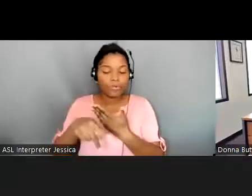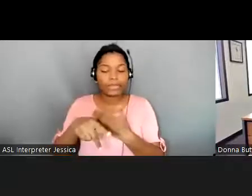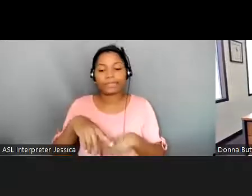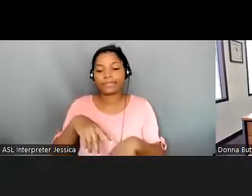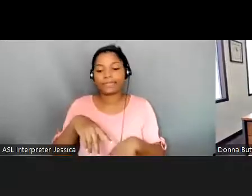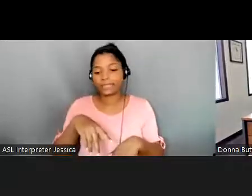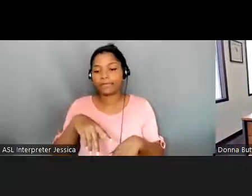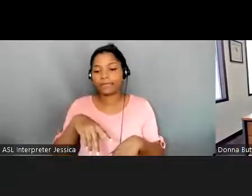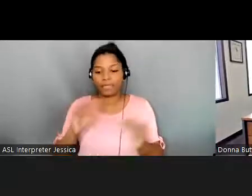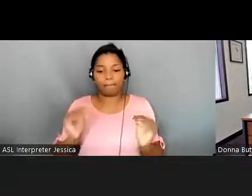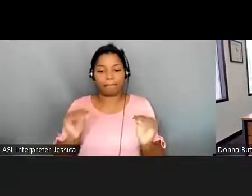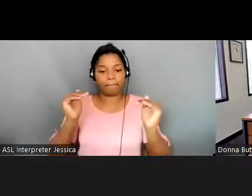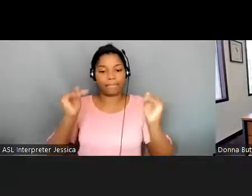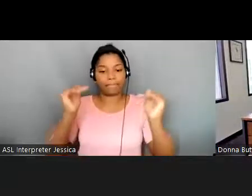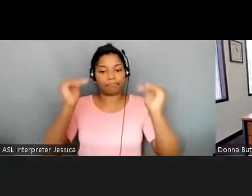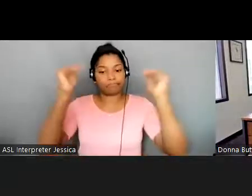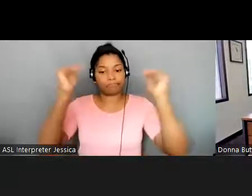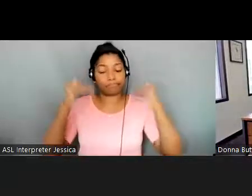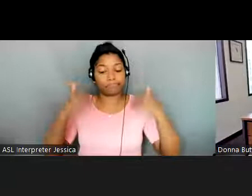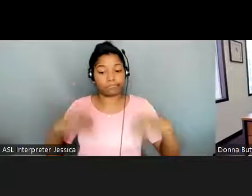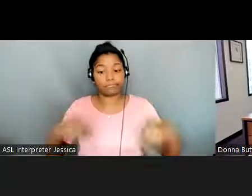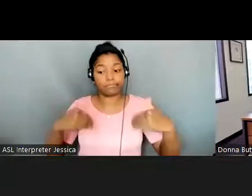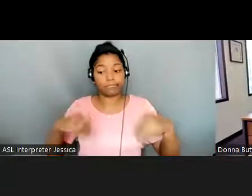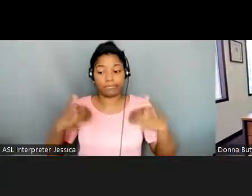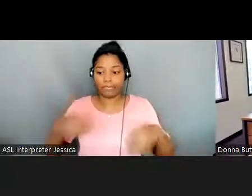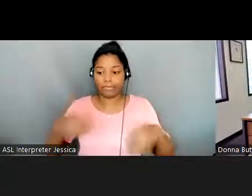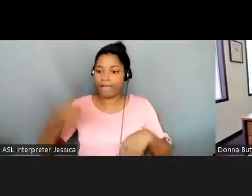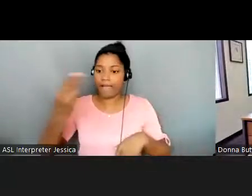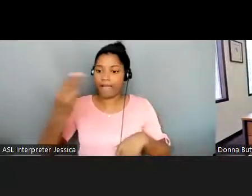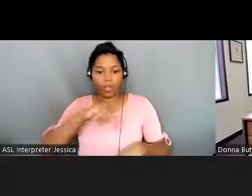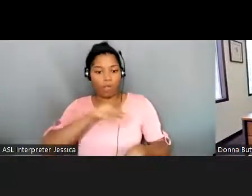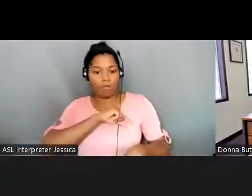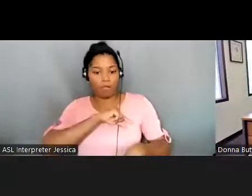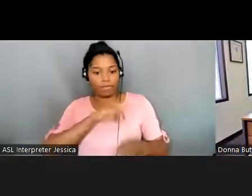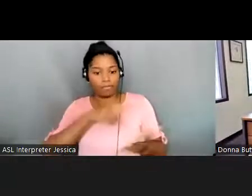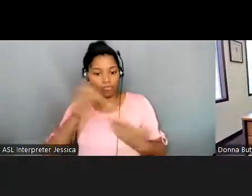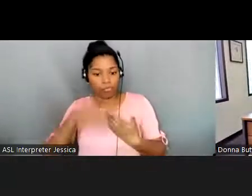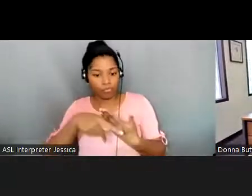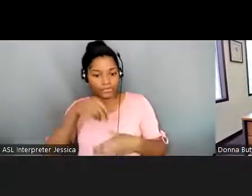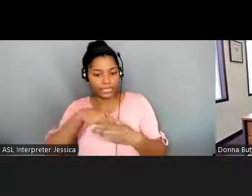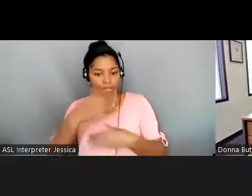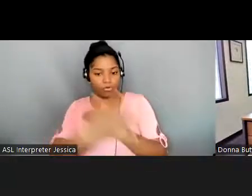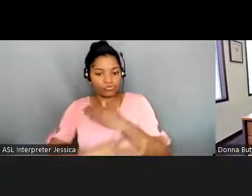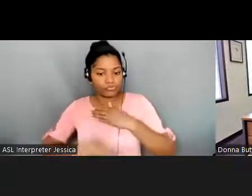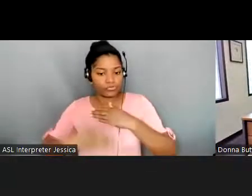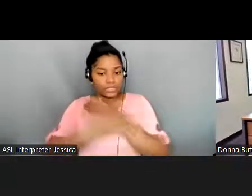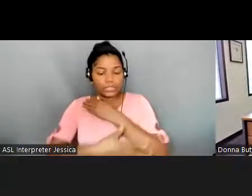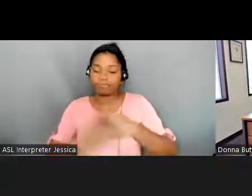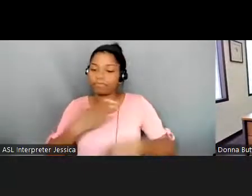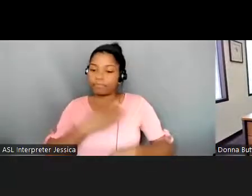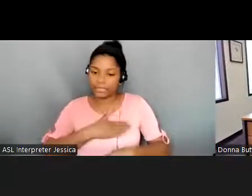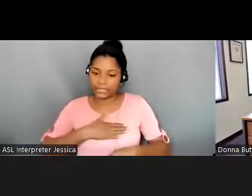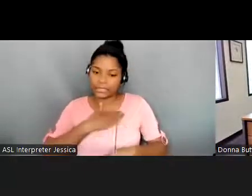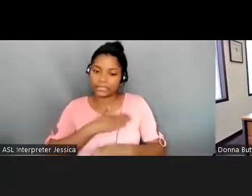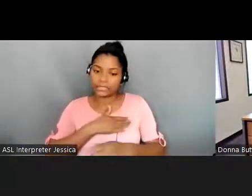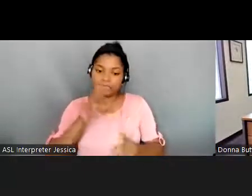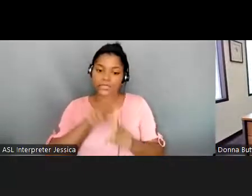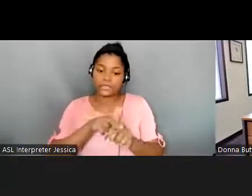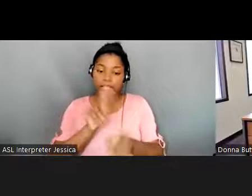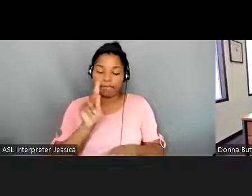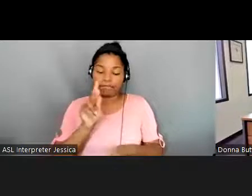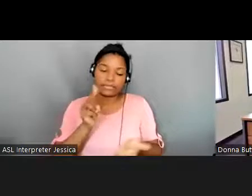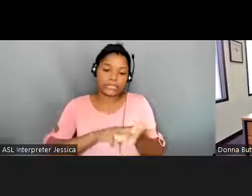we elevate really high quality programs in the country. Take advantage of the resources that are on our website, the